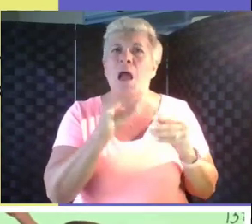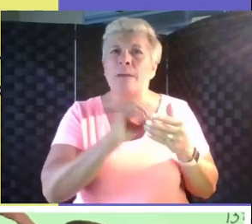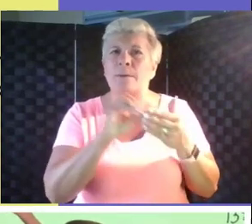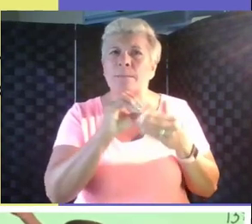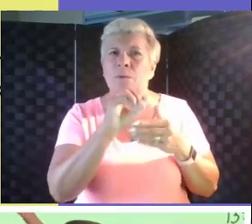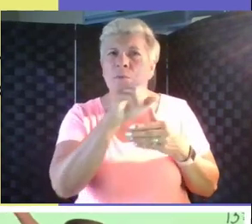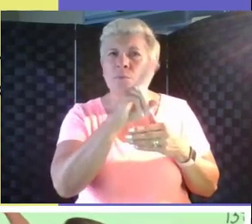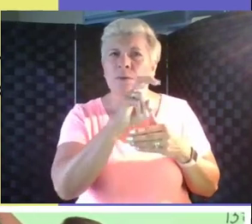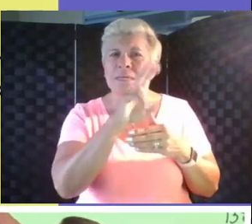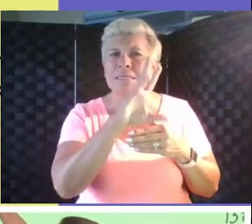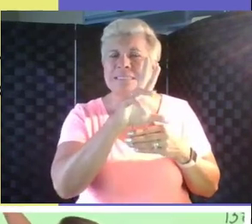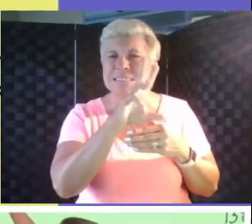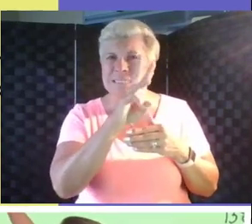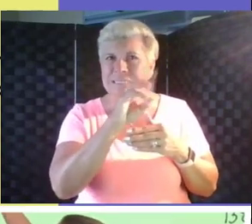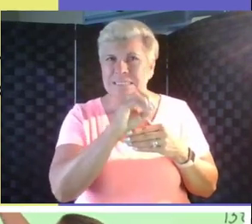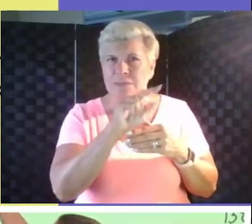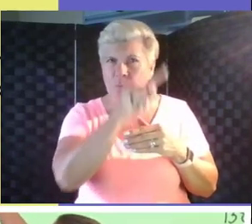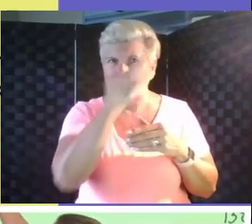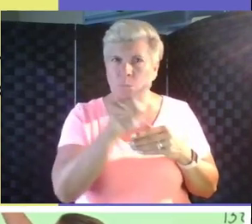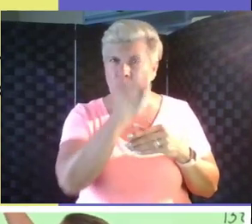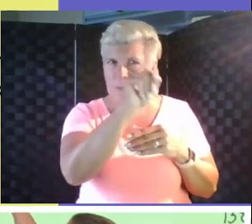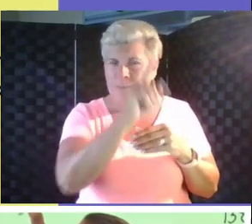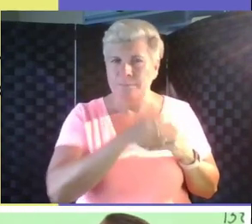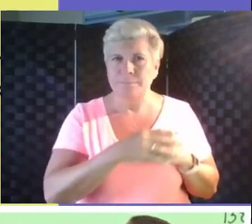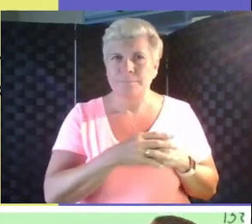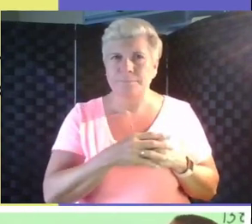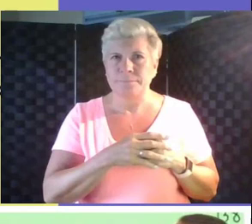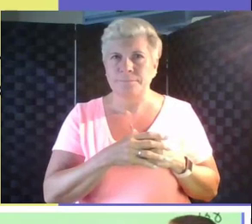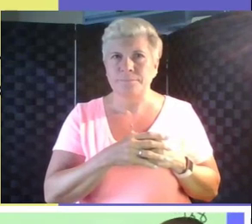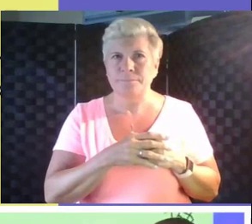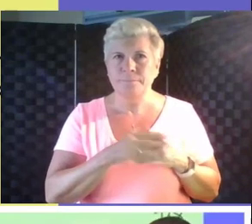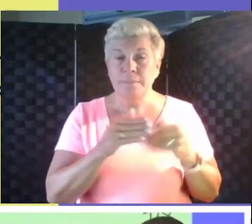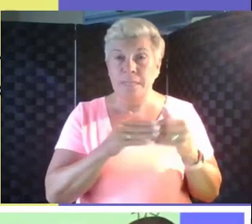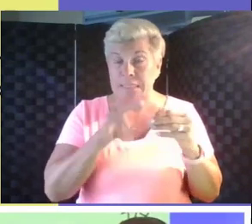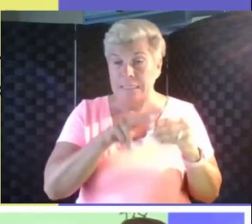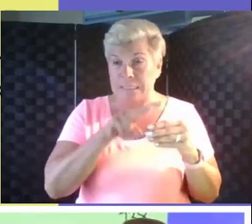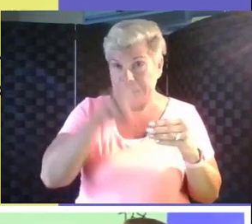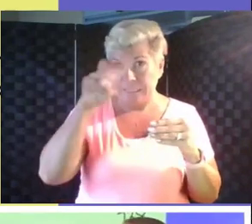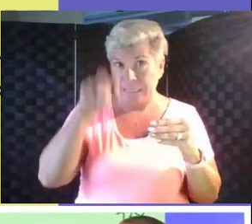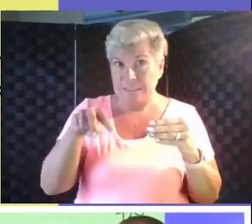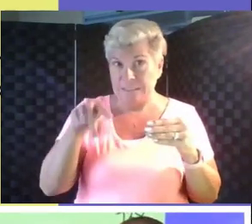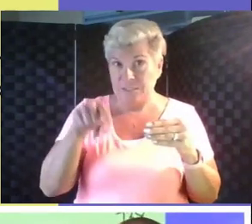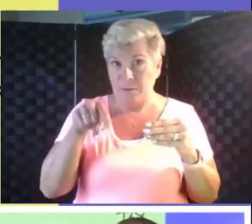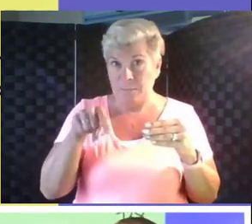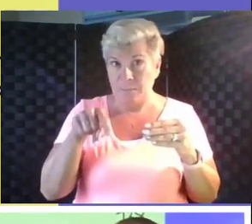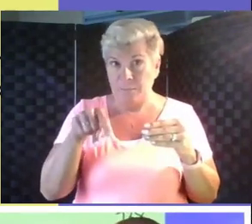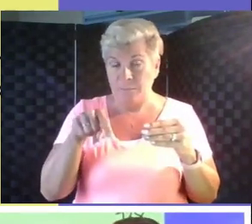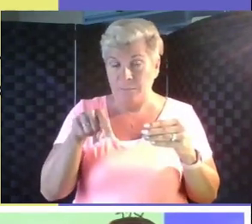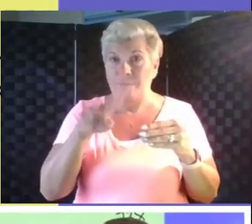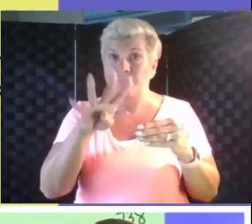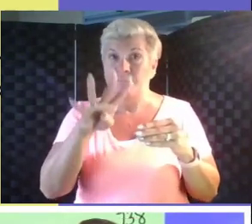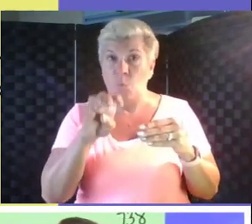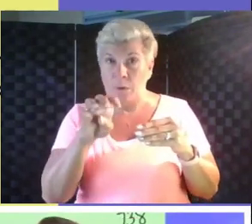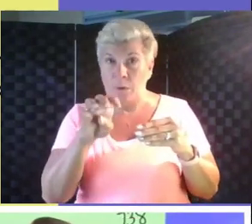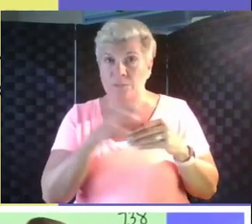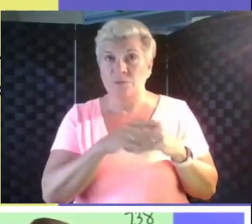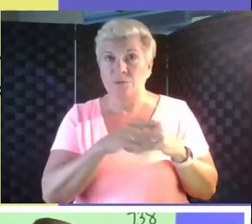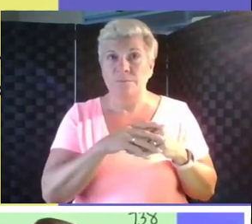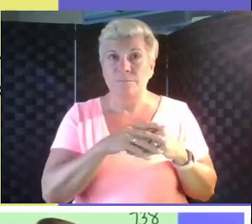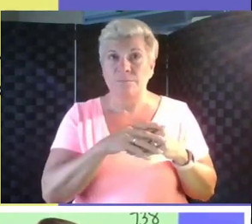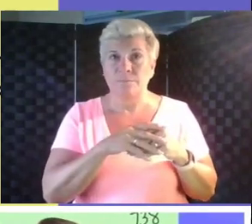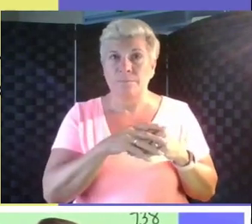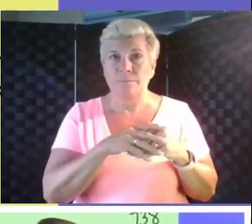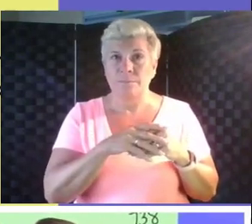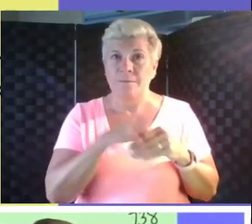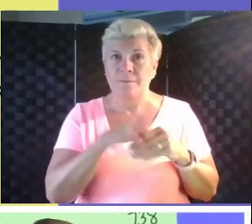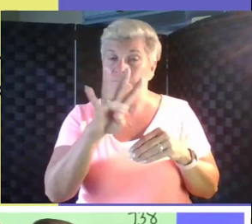make that one little jump right here. My next jump is going to take me to 400. So